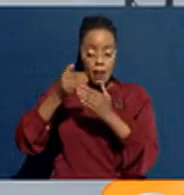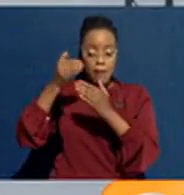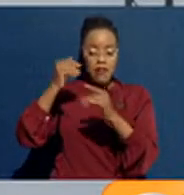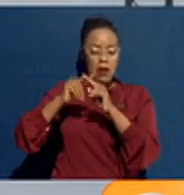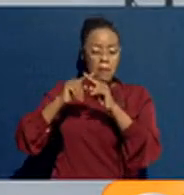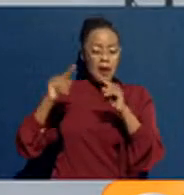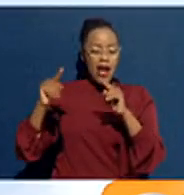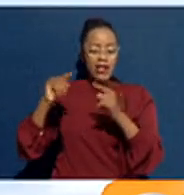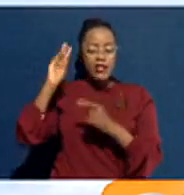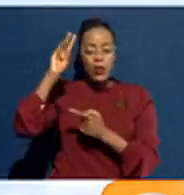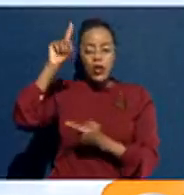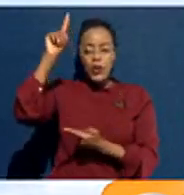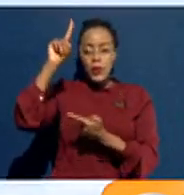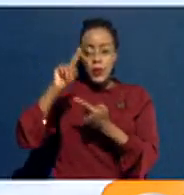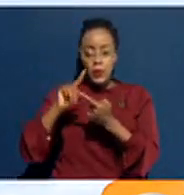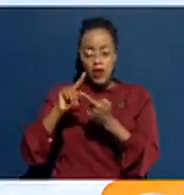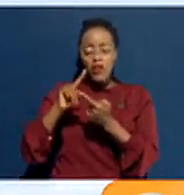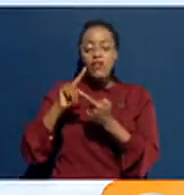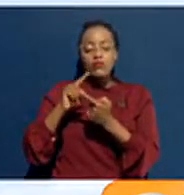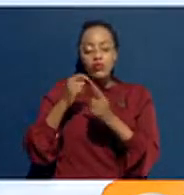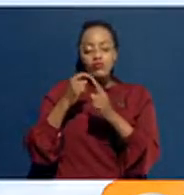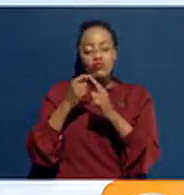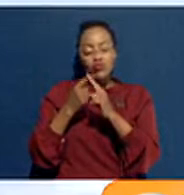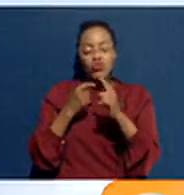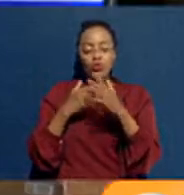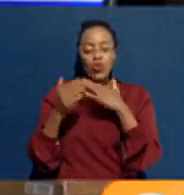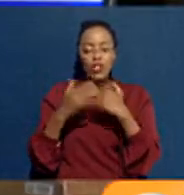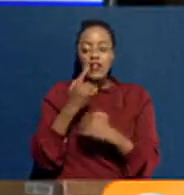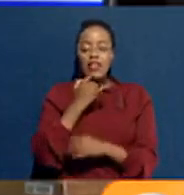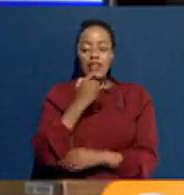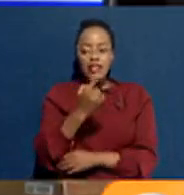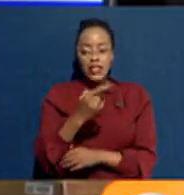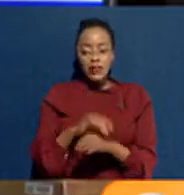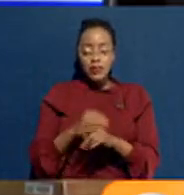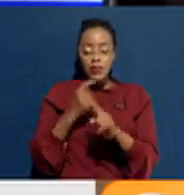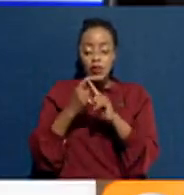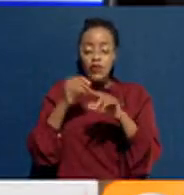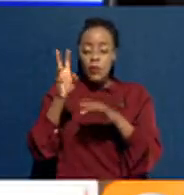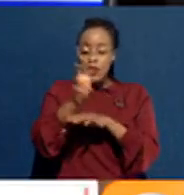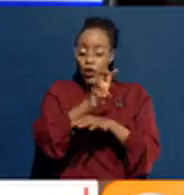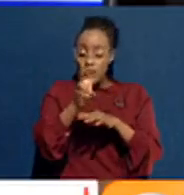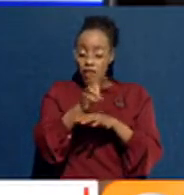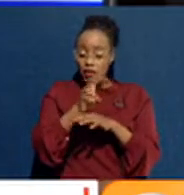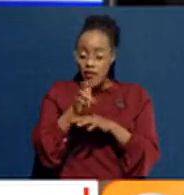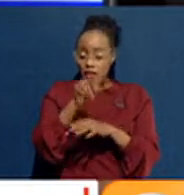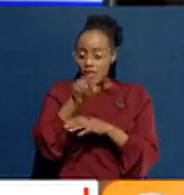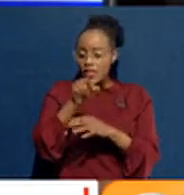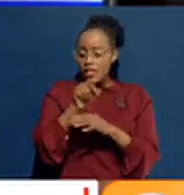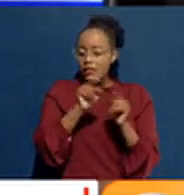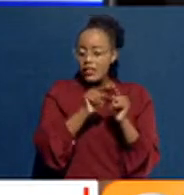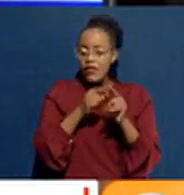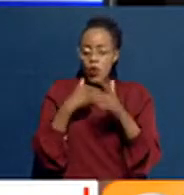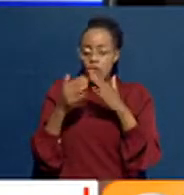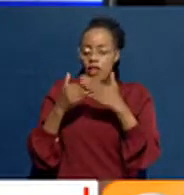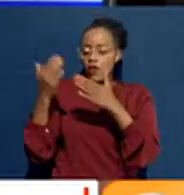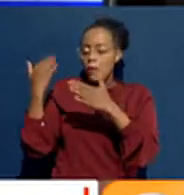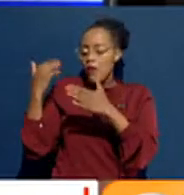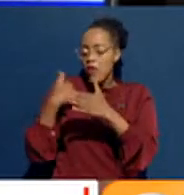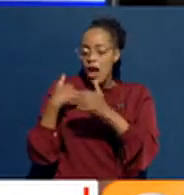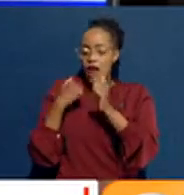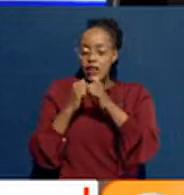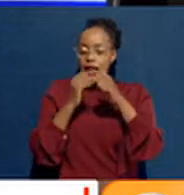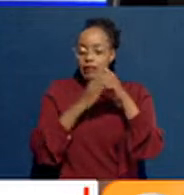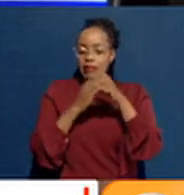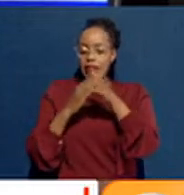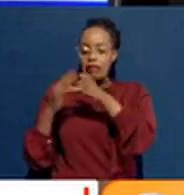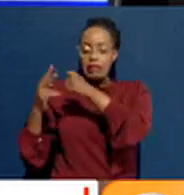chake kitapungua kwa kiasi kuambatana na utabiri wake. So far from the observation, it is not as what we had in